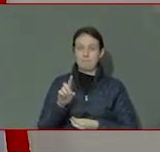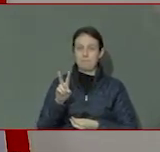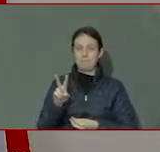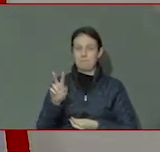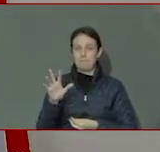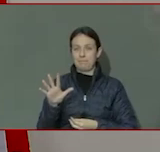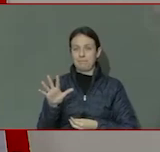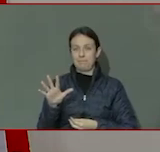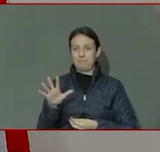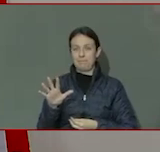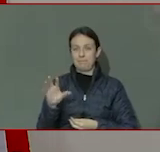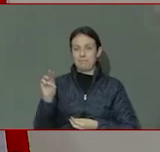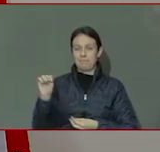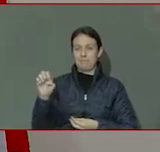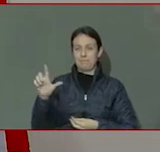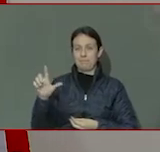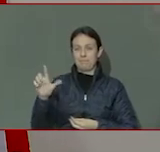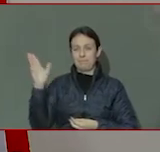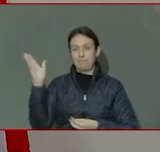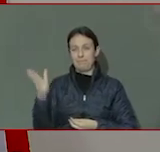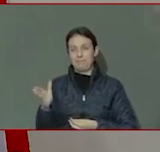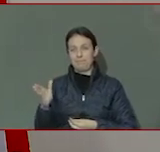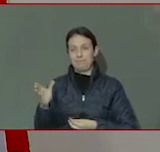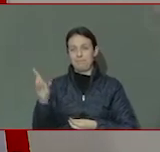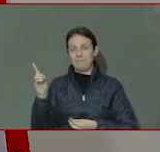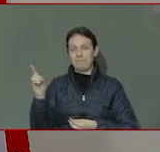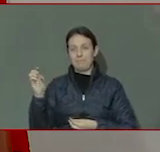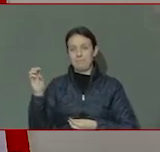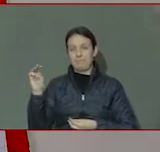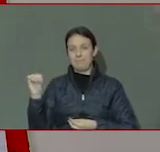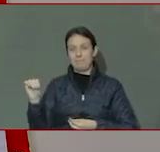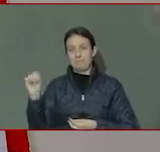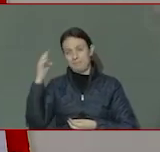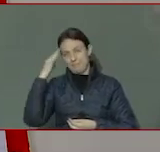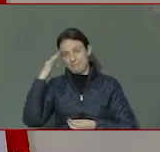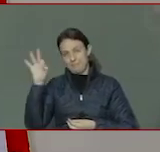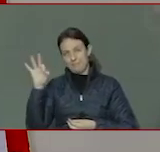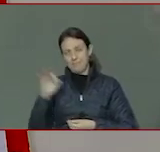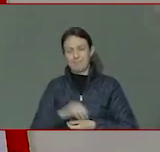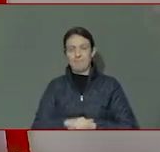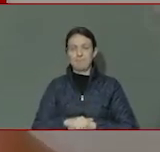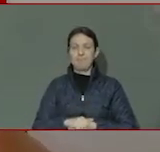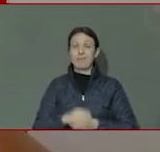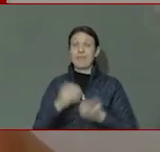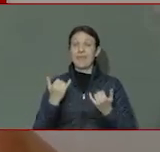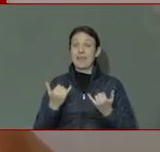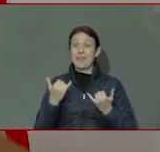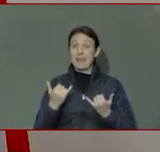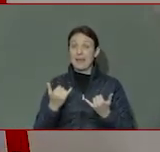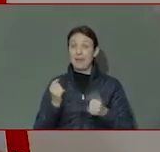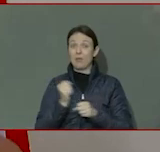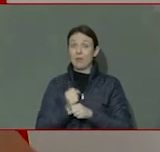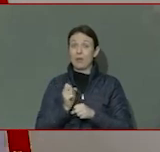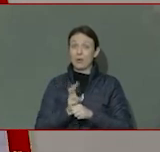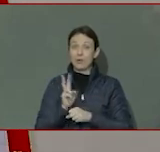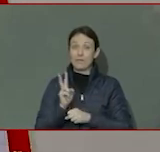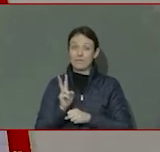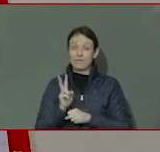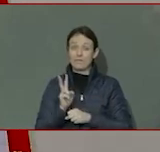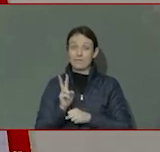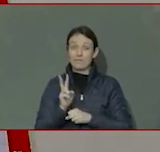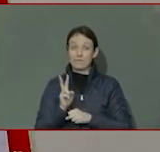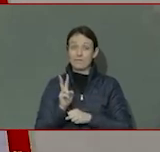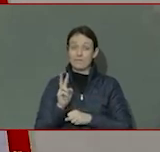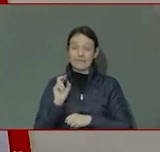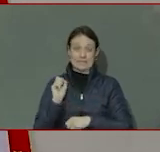0.0125 moles per decimeters cubed. And now grade 12, this is the